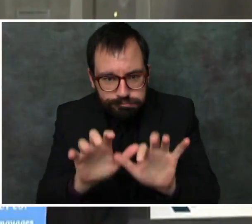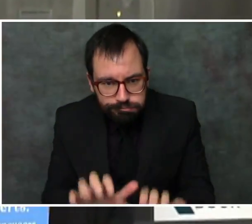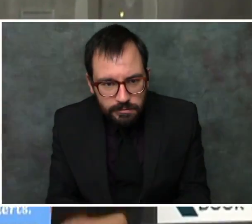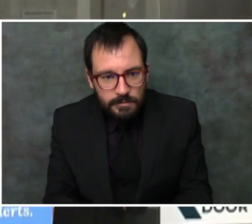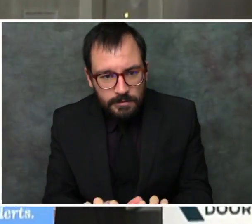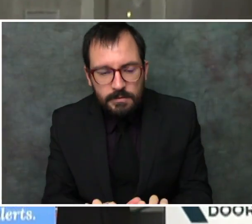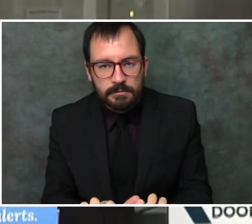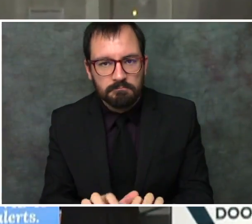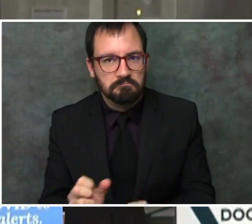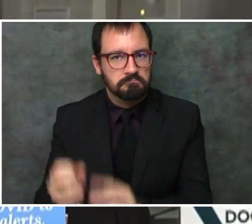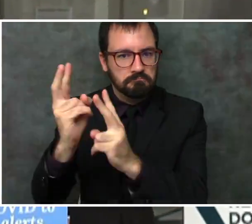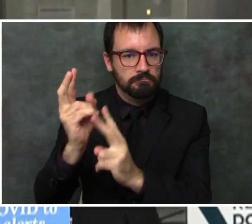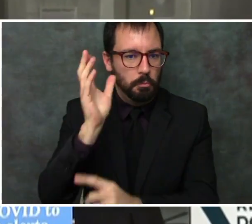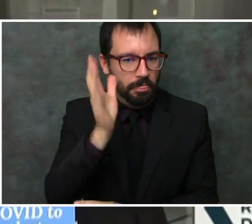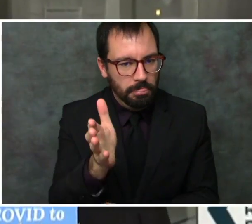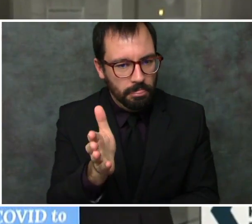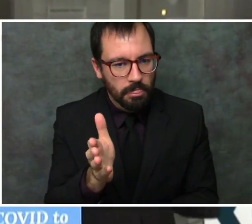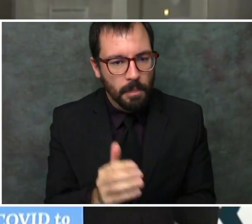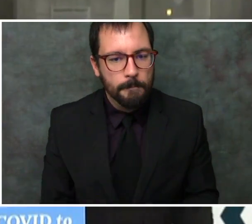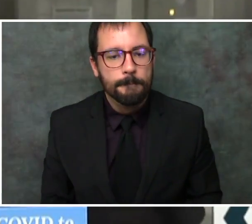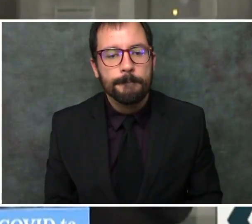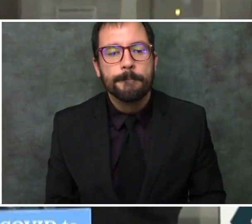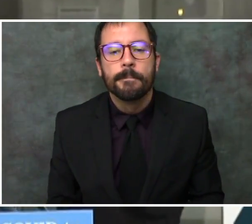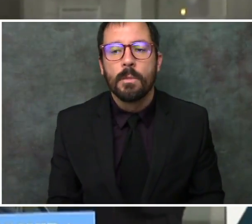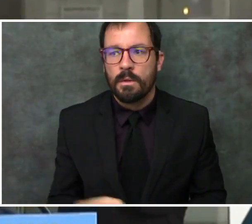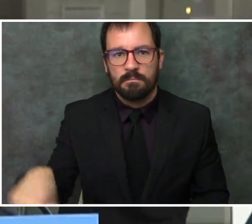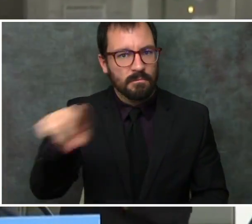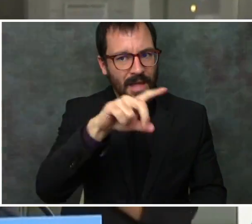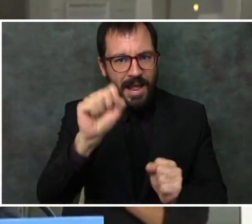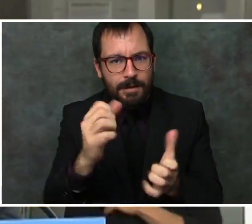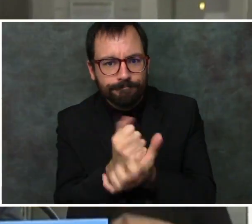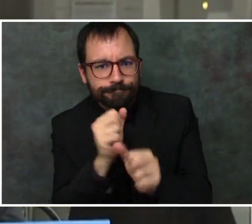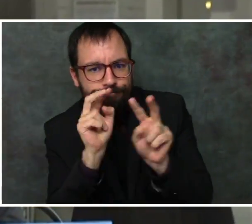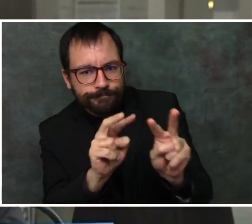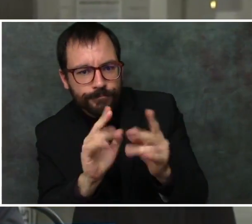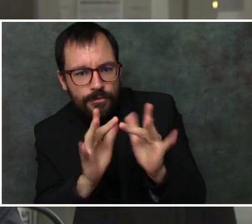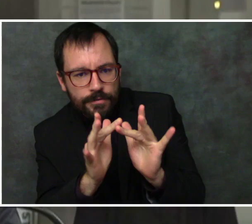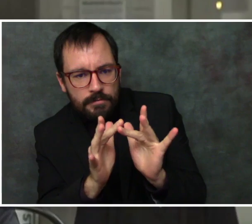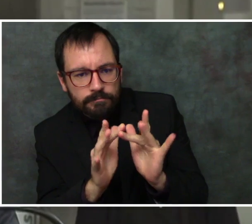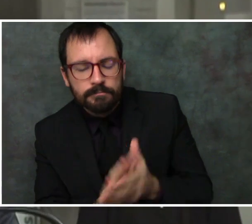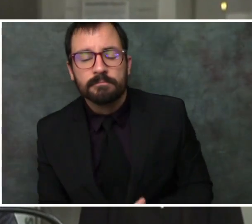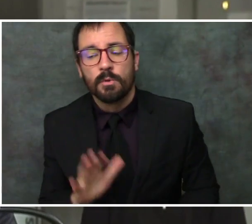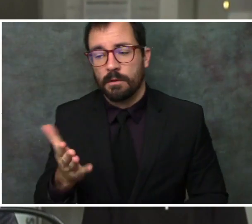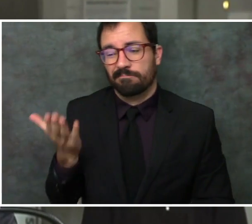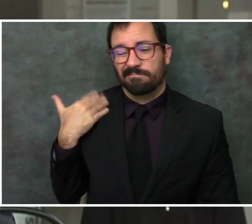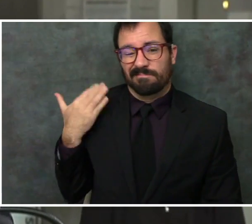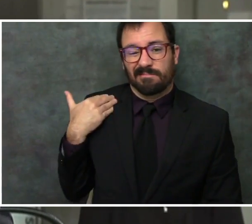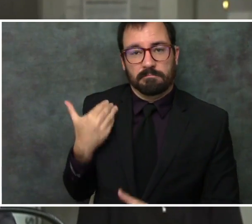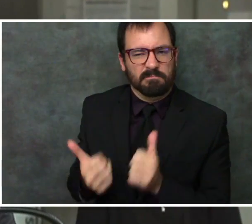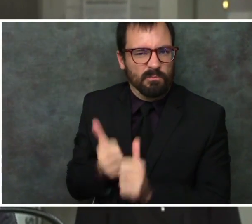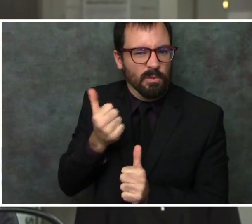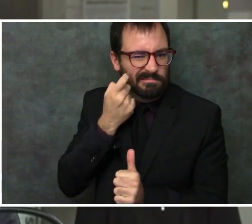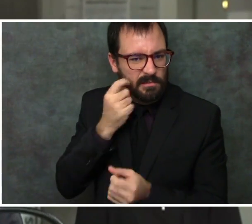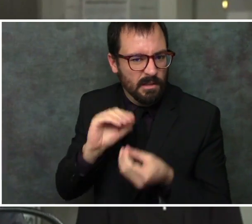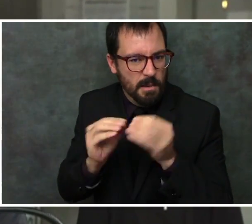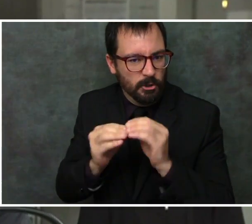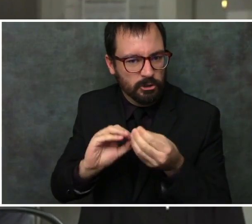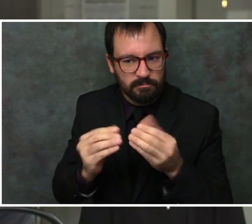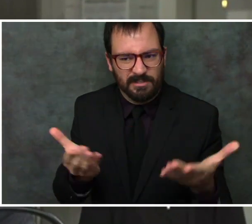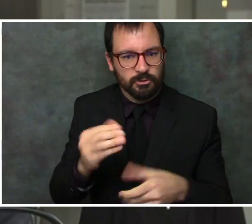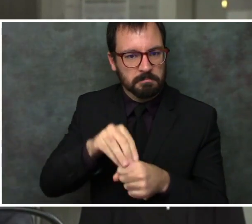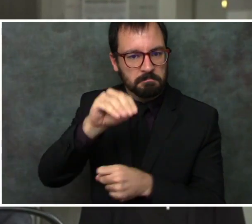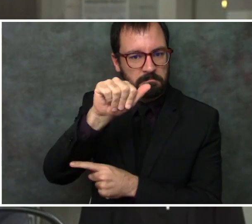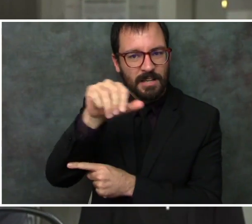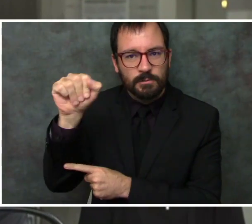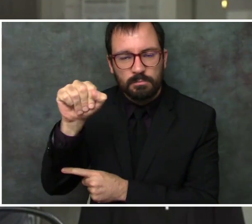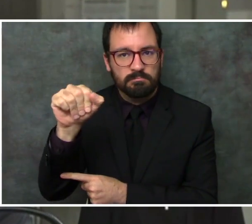well as text transcripts online, so anyone will have that online for you. The latest COVID numbers here in